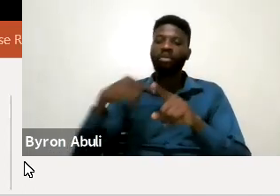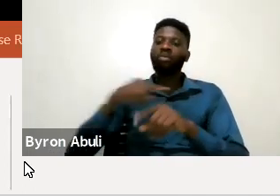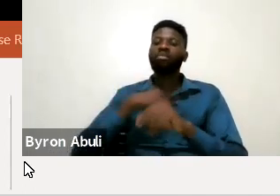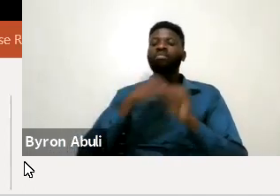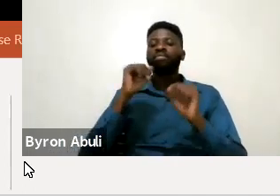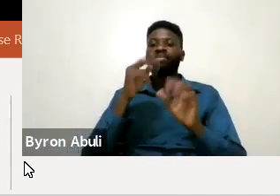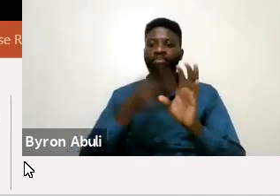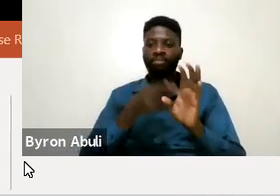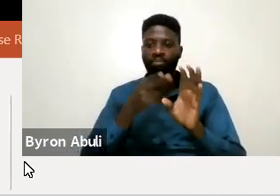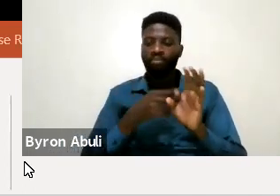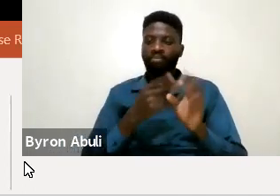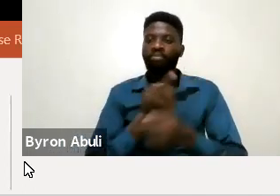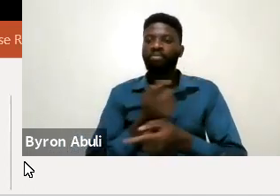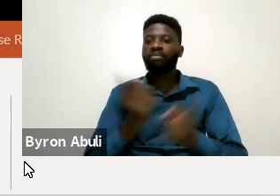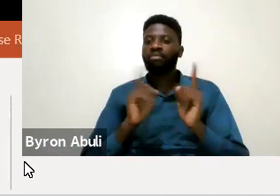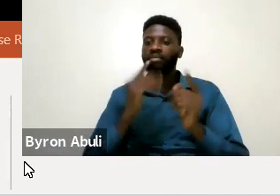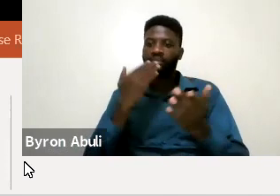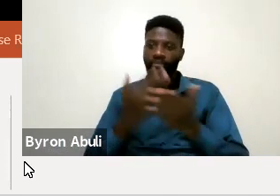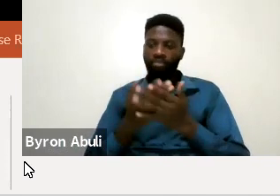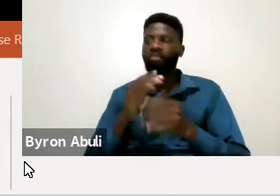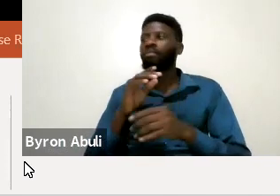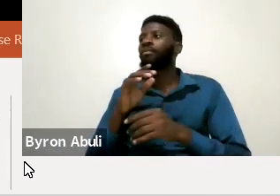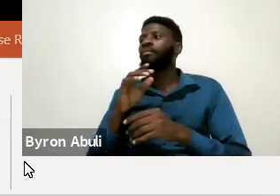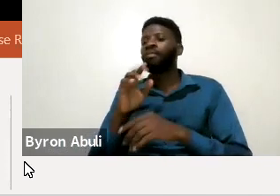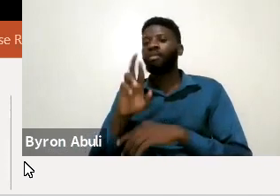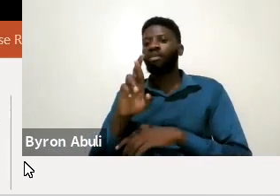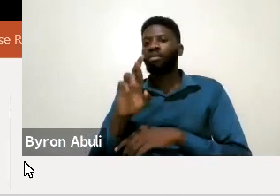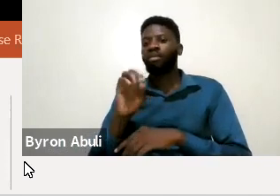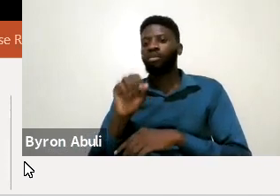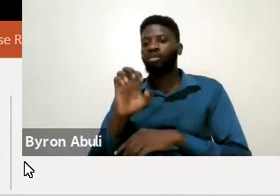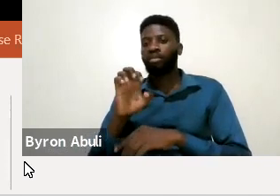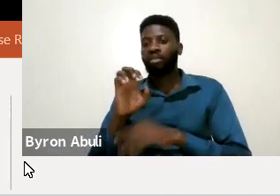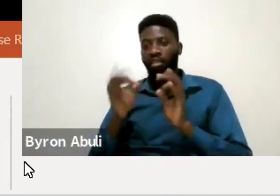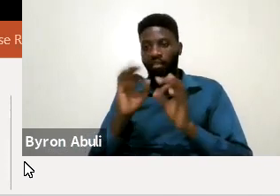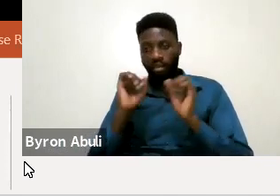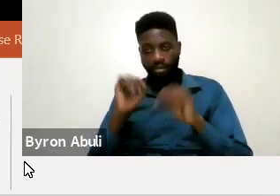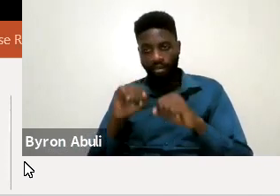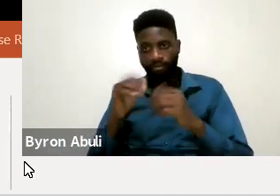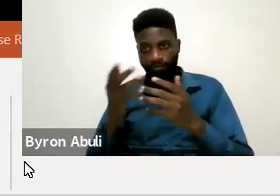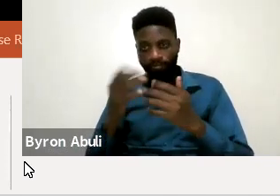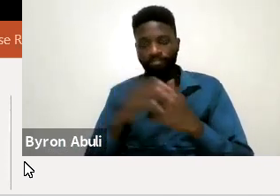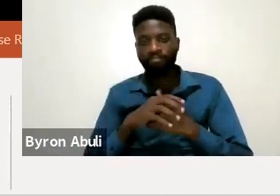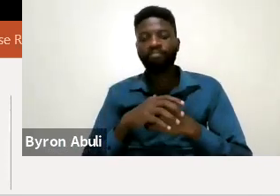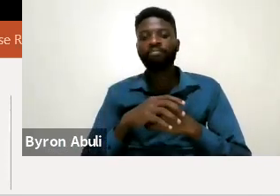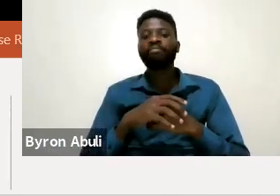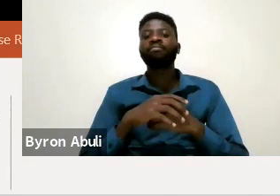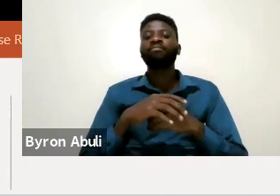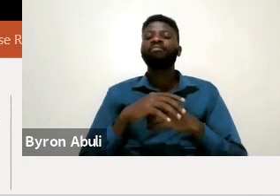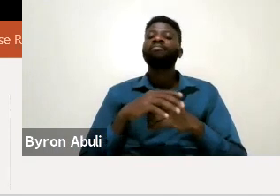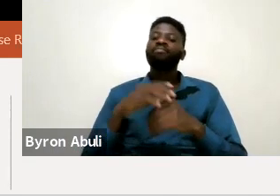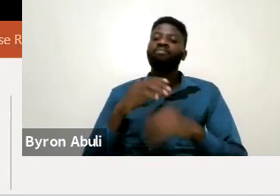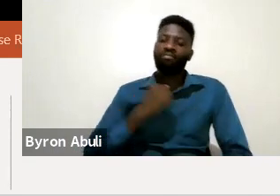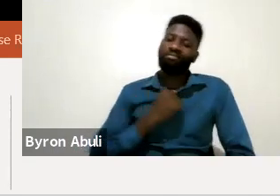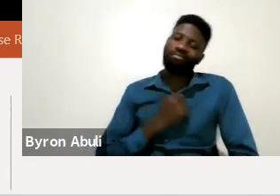us. Thank you. Madam Rose, if you can hear me. Yes, yes, I can hear you.